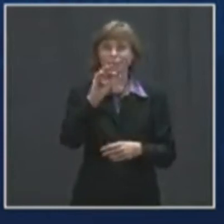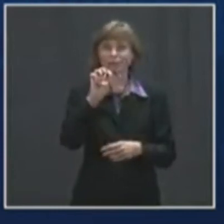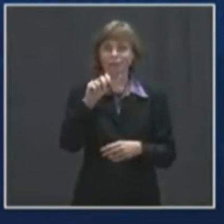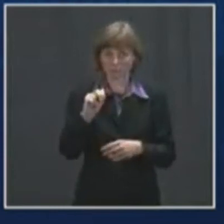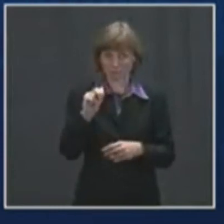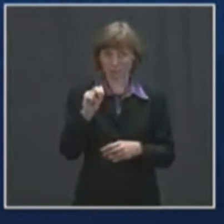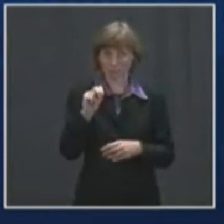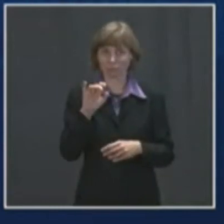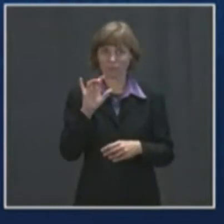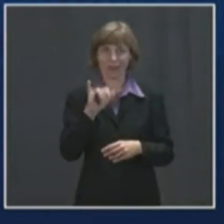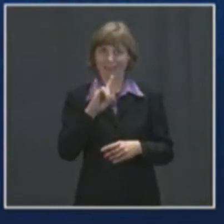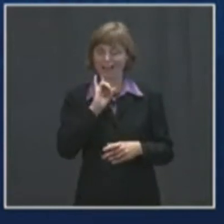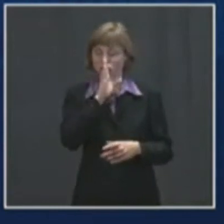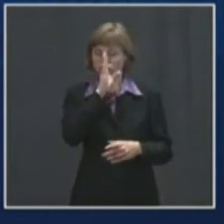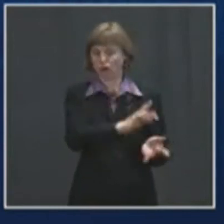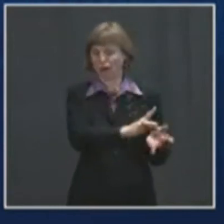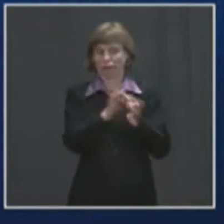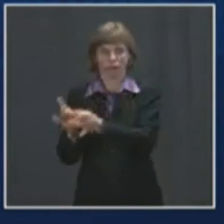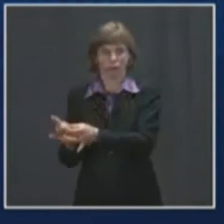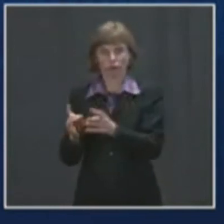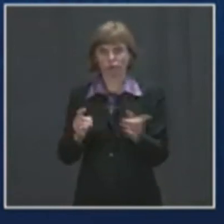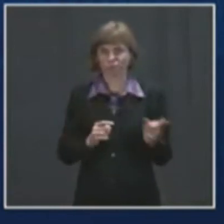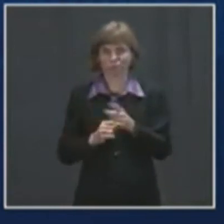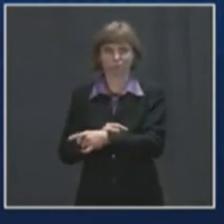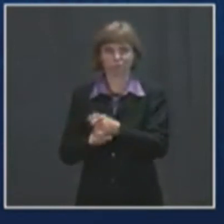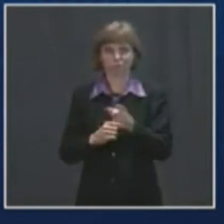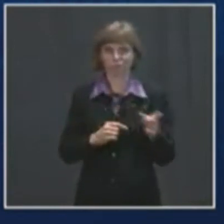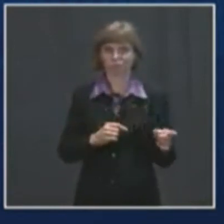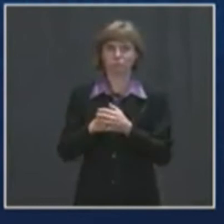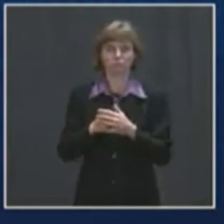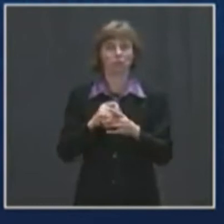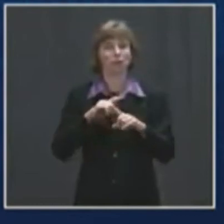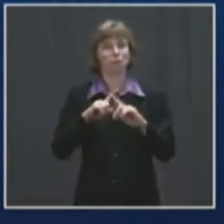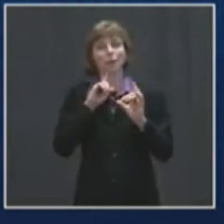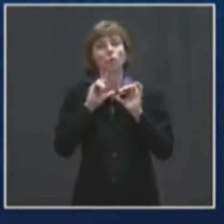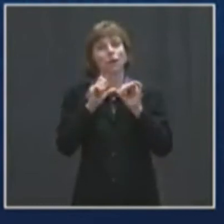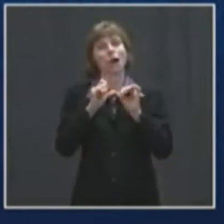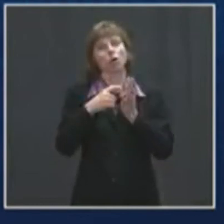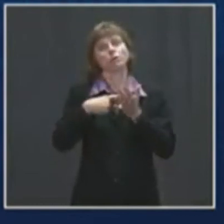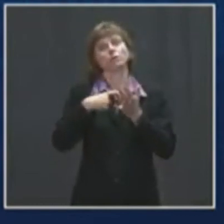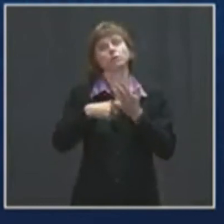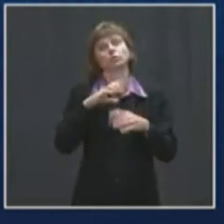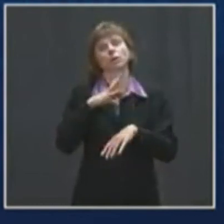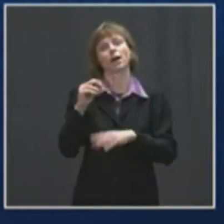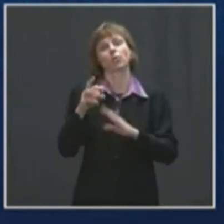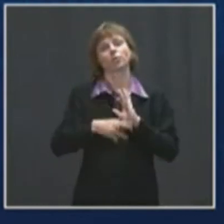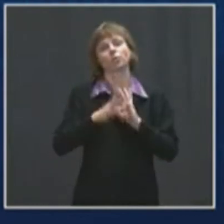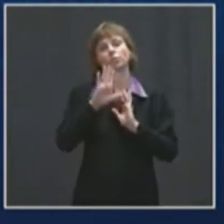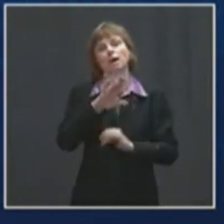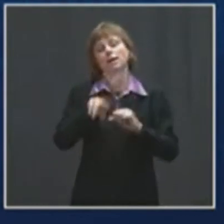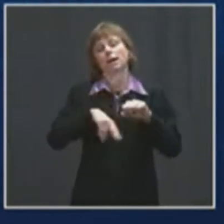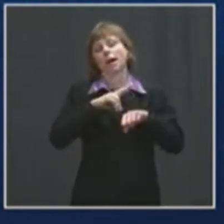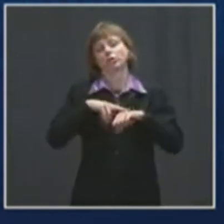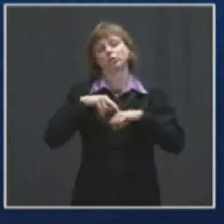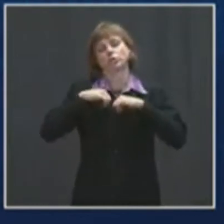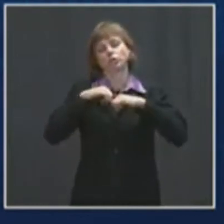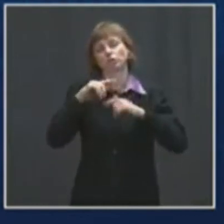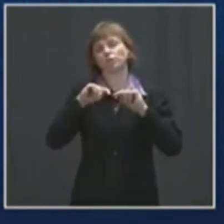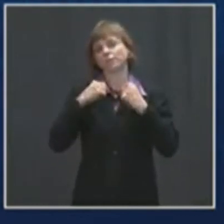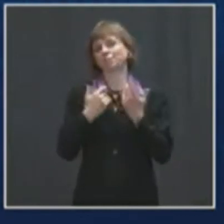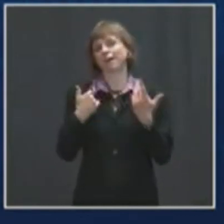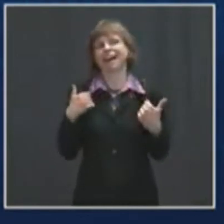is directly connected. But again, there'll be ongoing discussions and reviews by our national security team. I don't have any